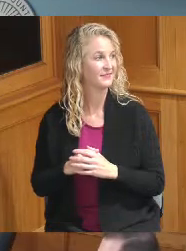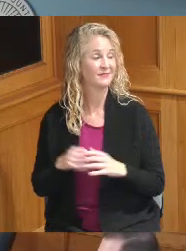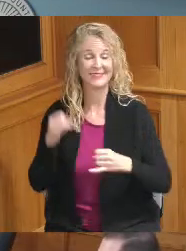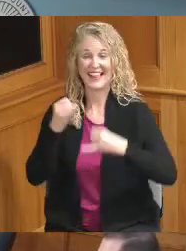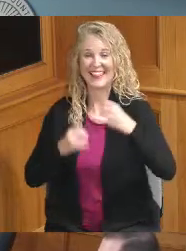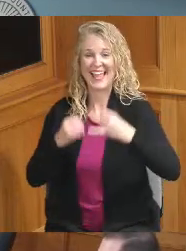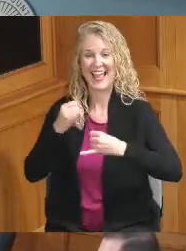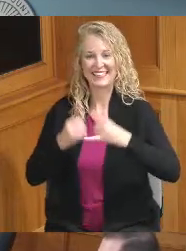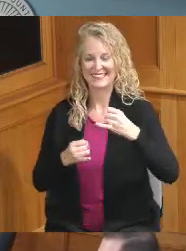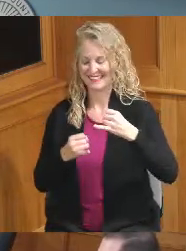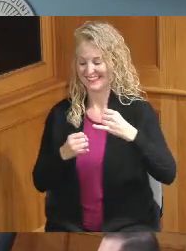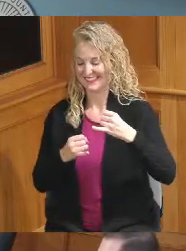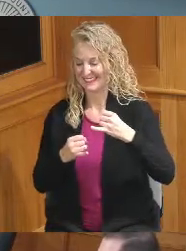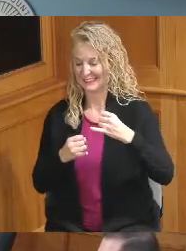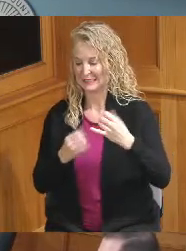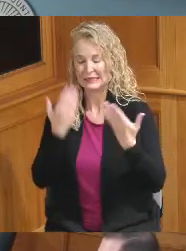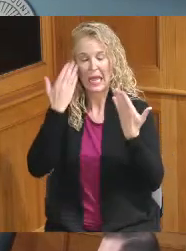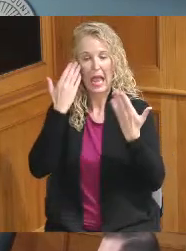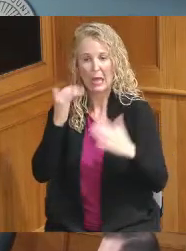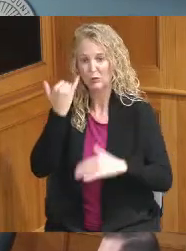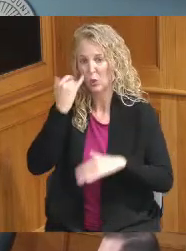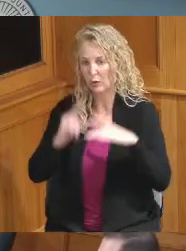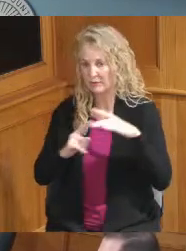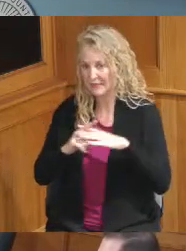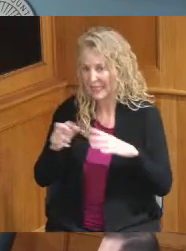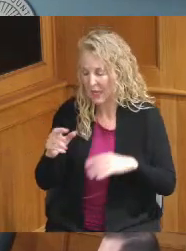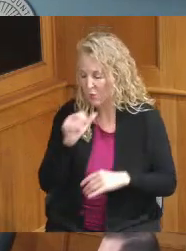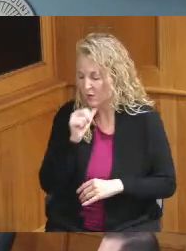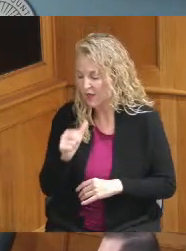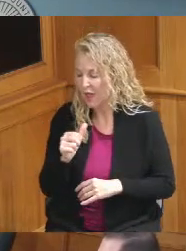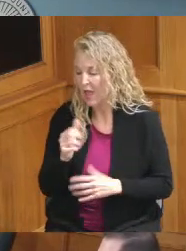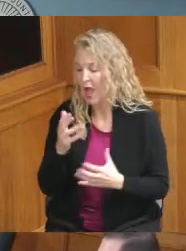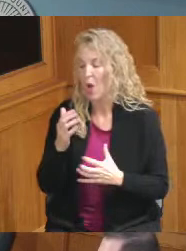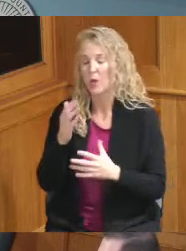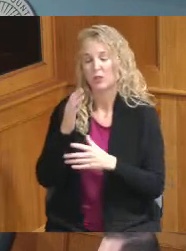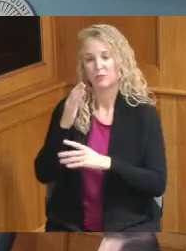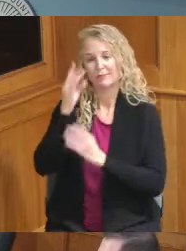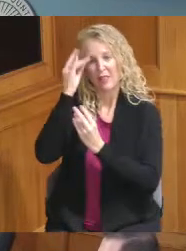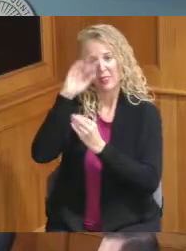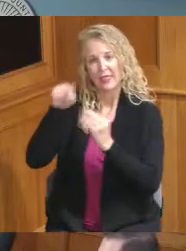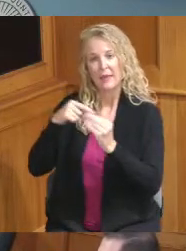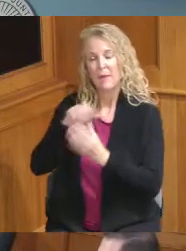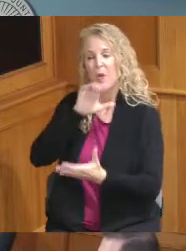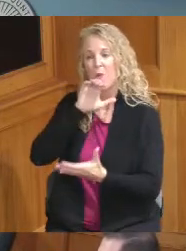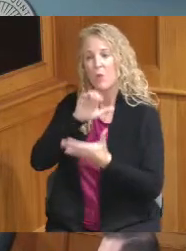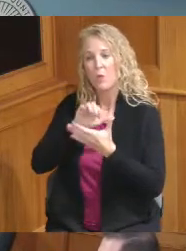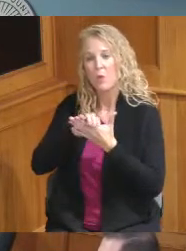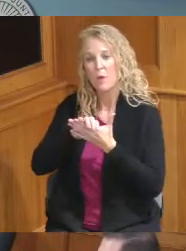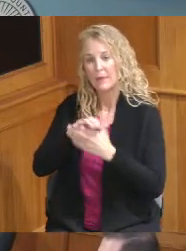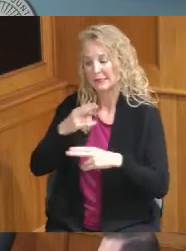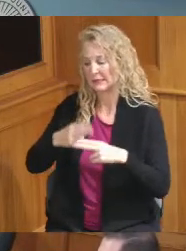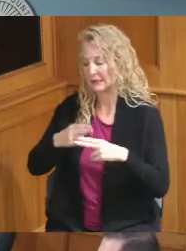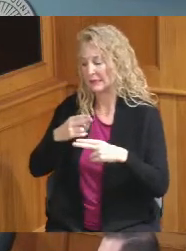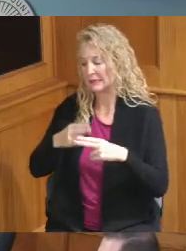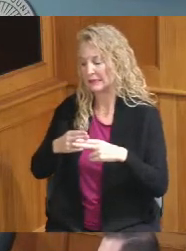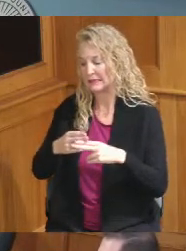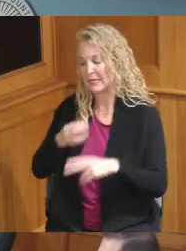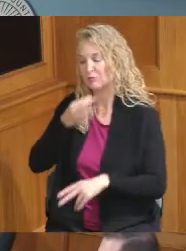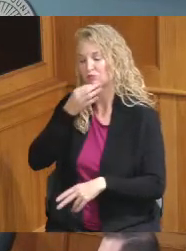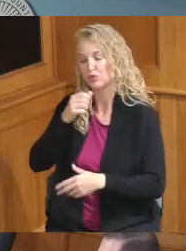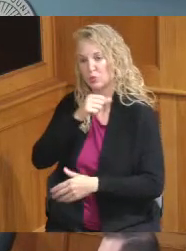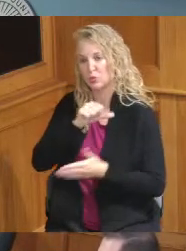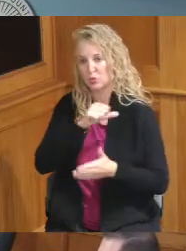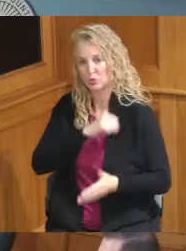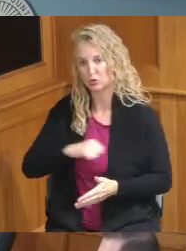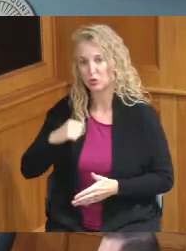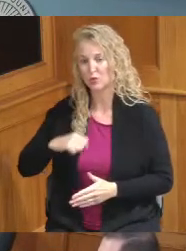Final one, I don't know if he was able to make it. I want y'all to keep his wife in prayer. She's getting ready to have surgery. She was